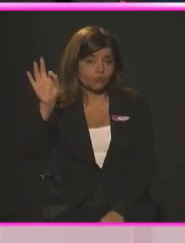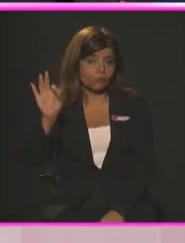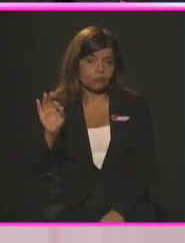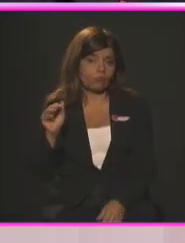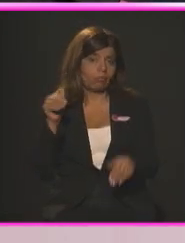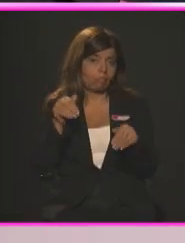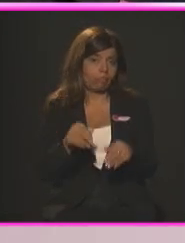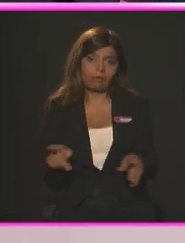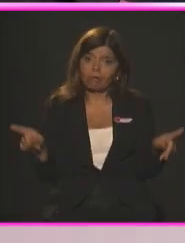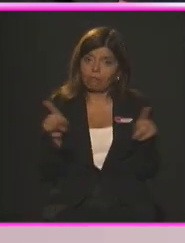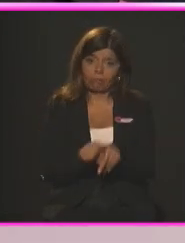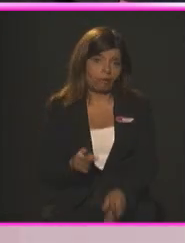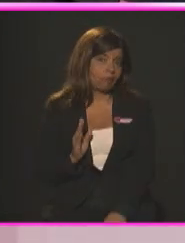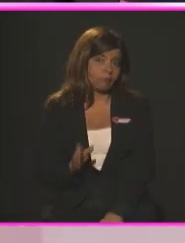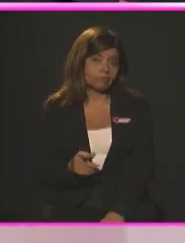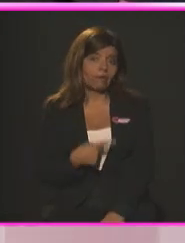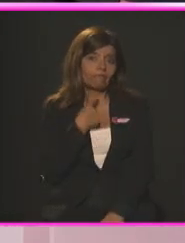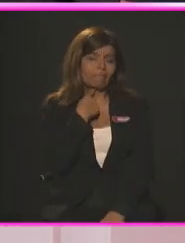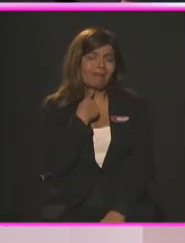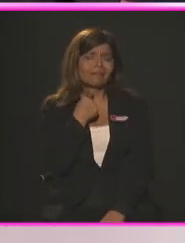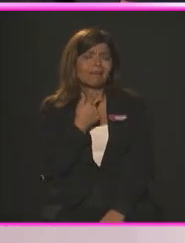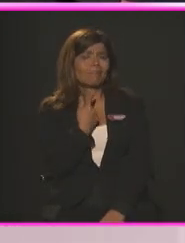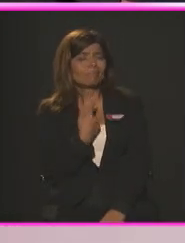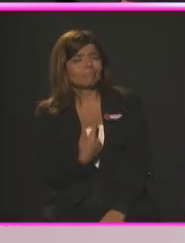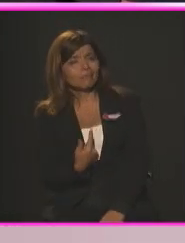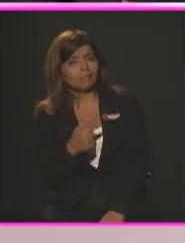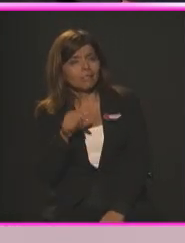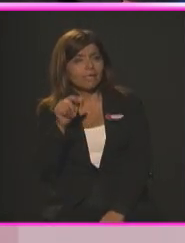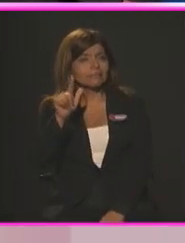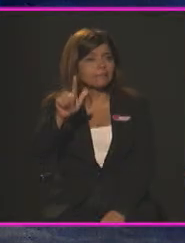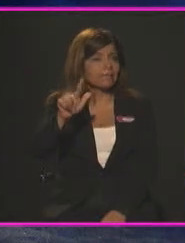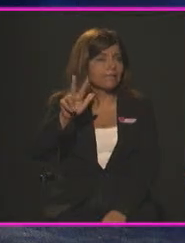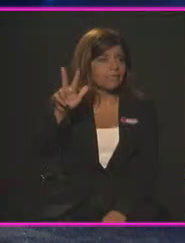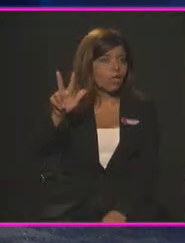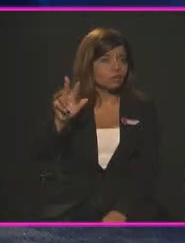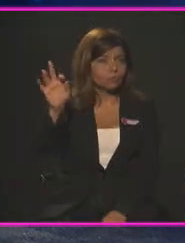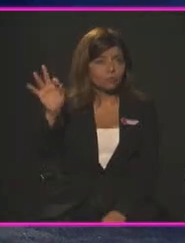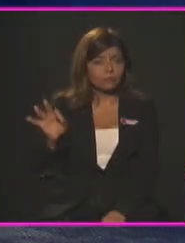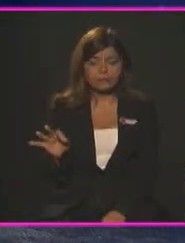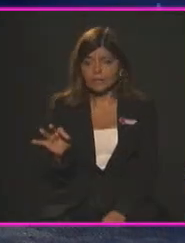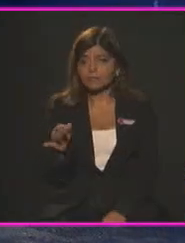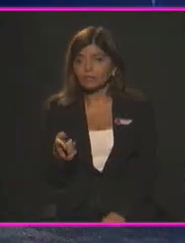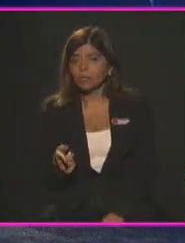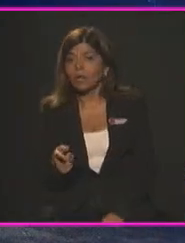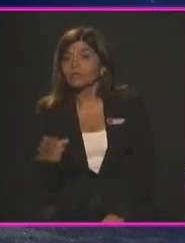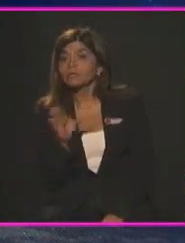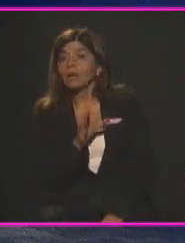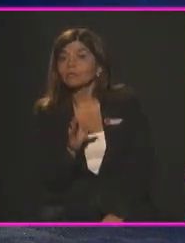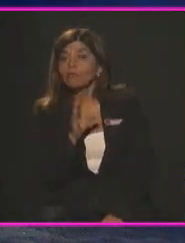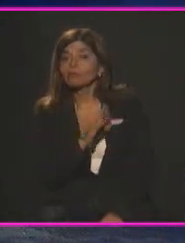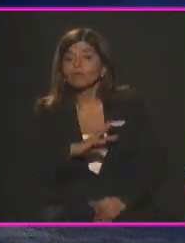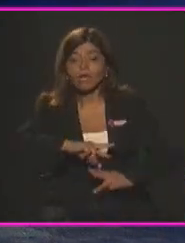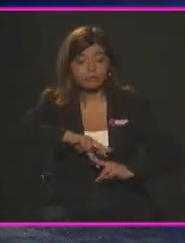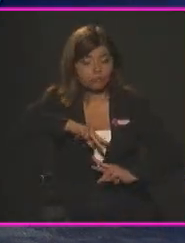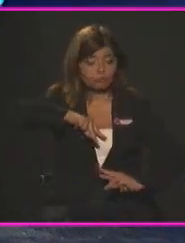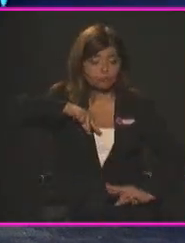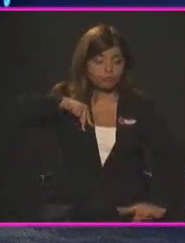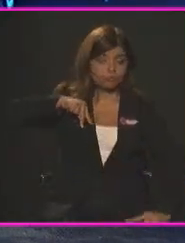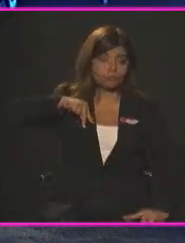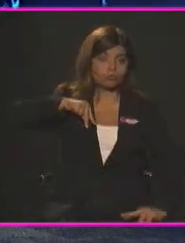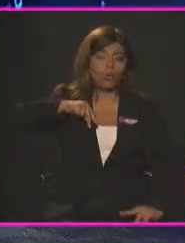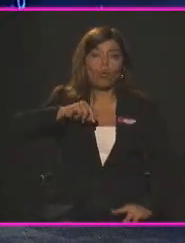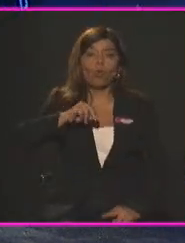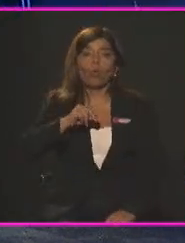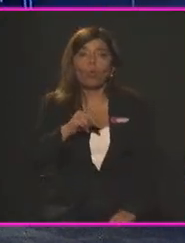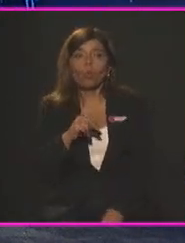why. Now, there's been a huge industry looking in the human genome for the key to diet and health over the